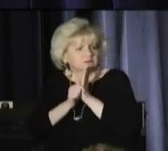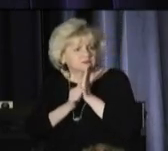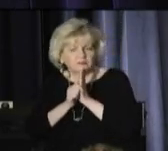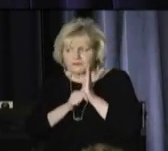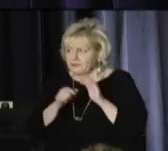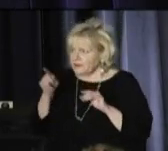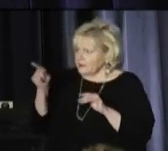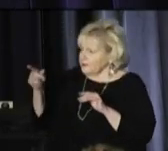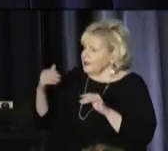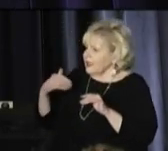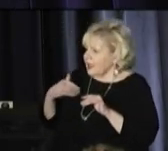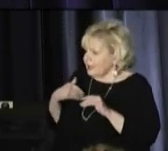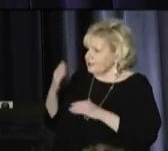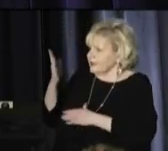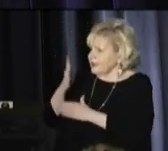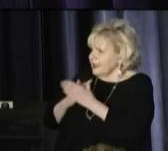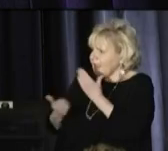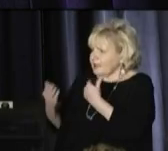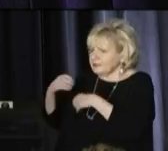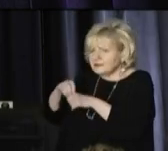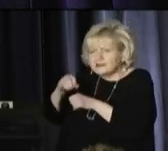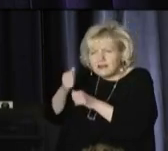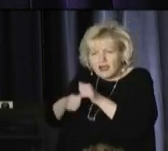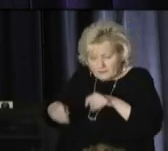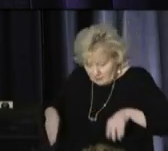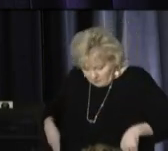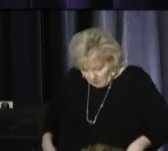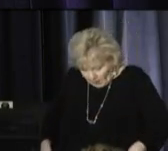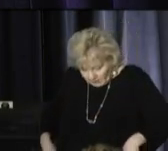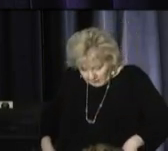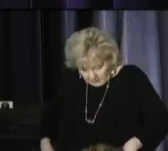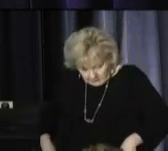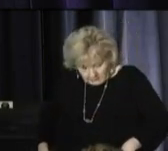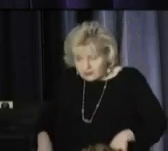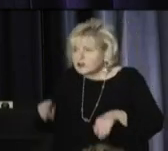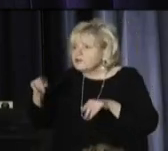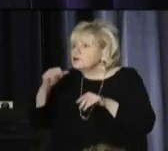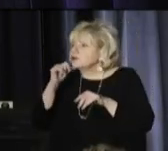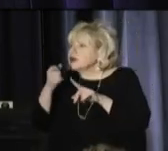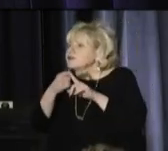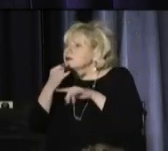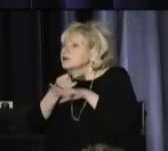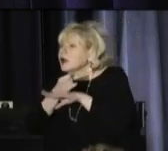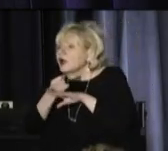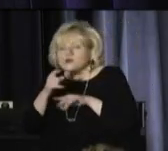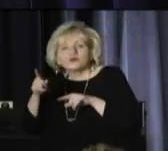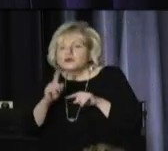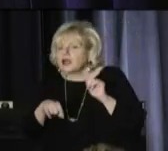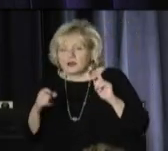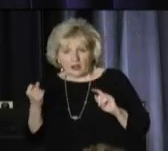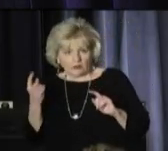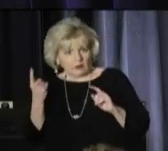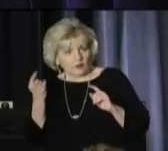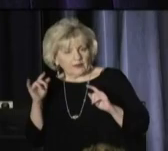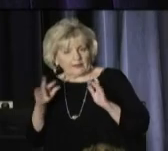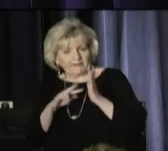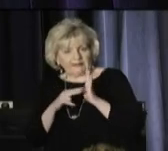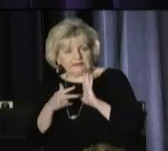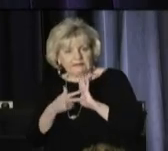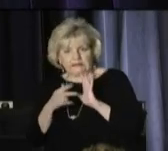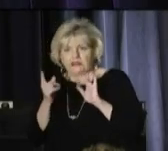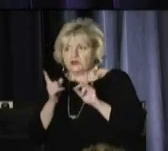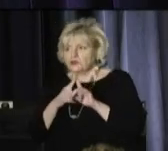he has a hand in every pocket. If you are not from an island, you cannot understand what it means to be made